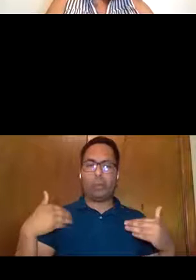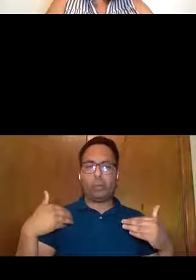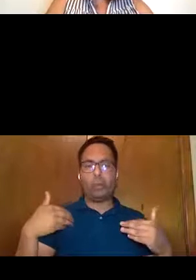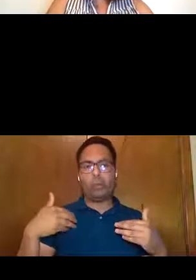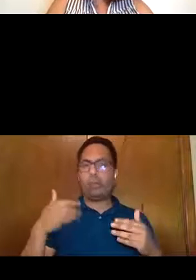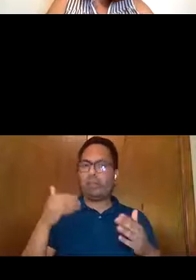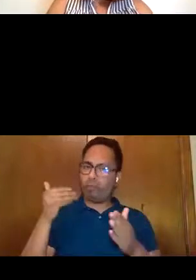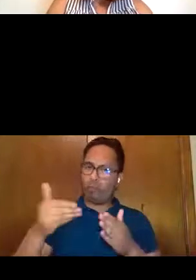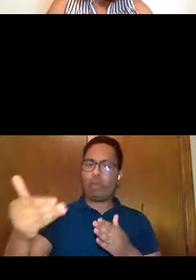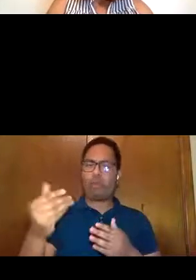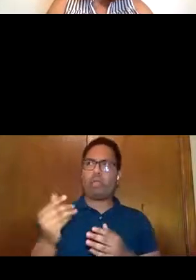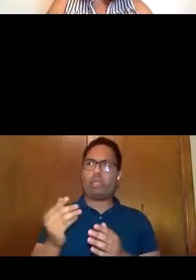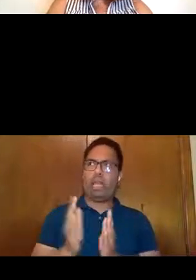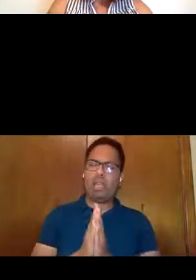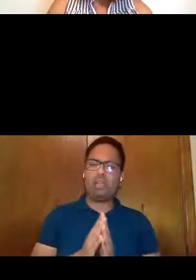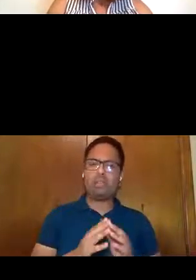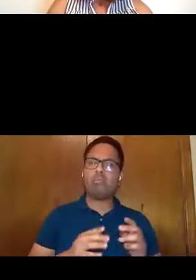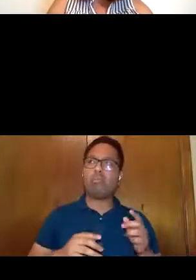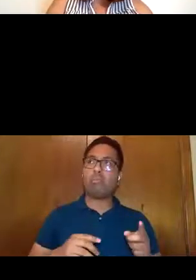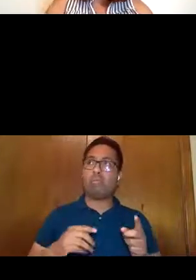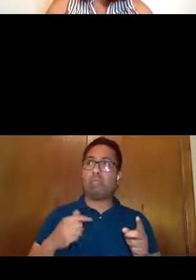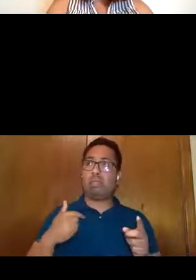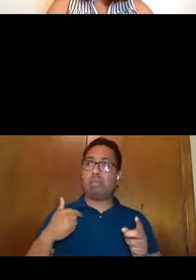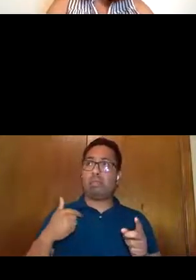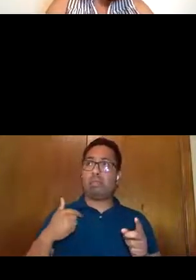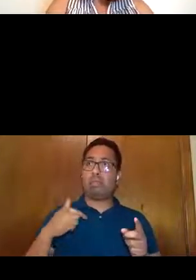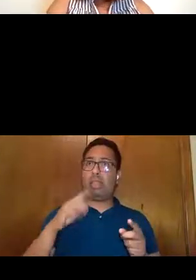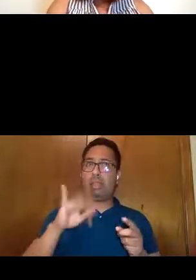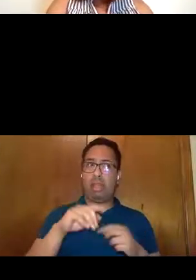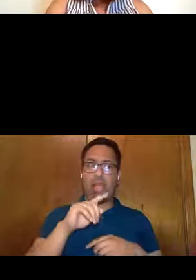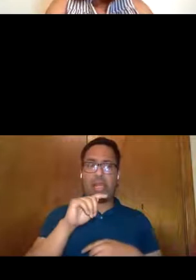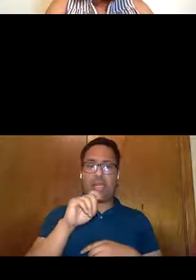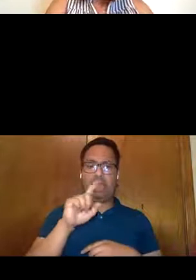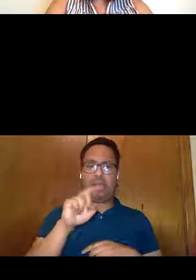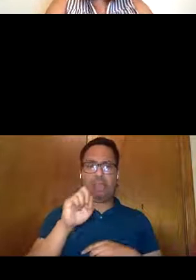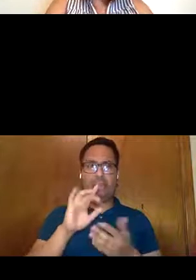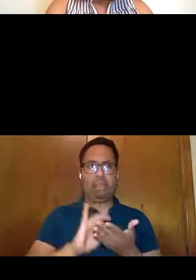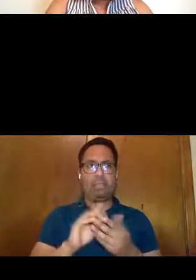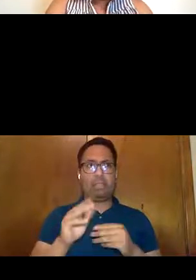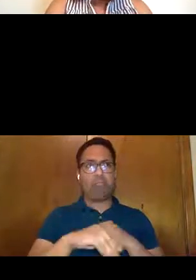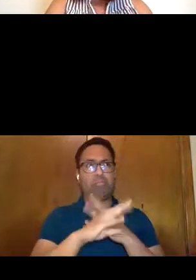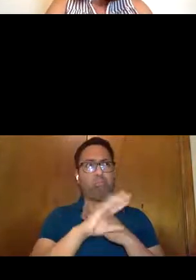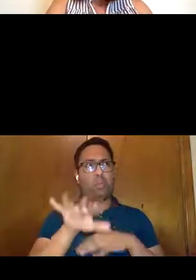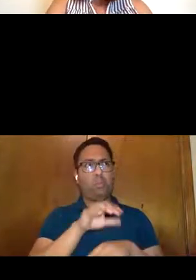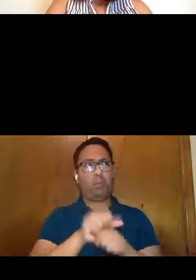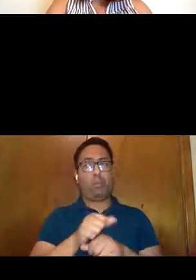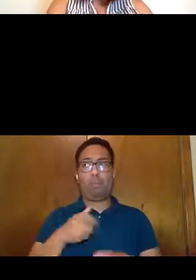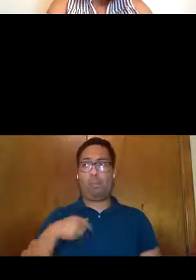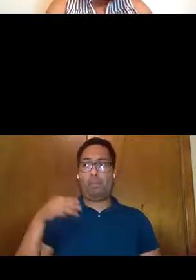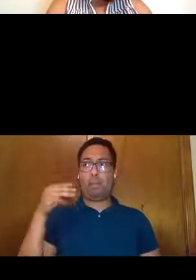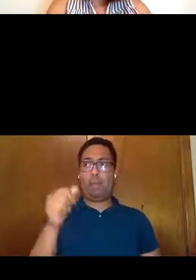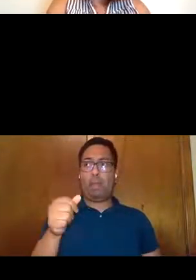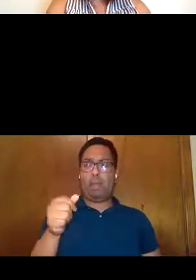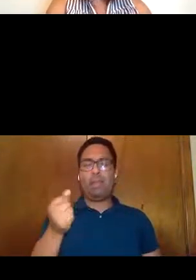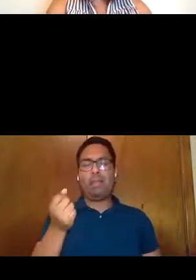Will I have to pay for my telemedicine appointment? Unfortunately, that's not one easy answer.